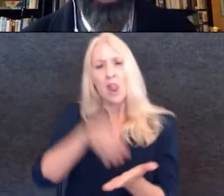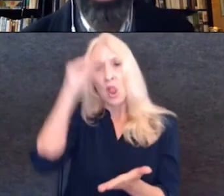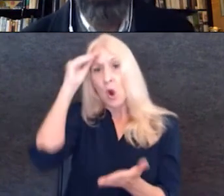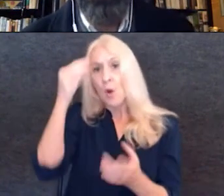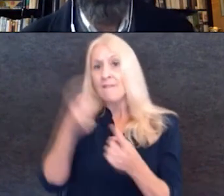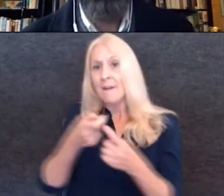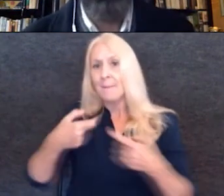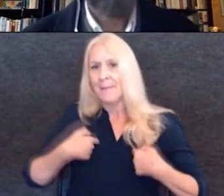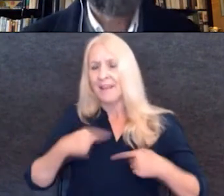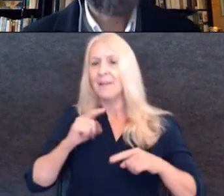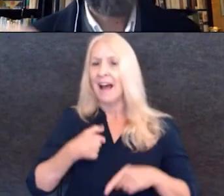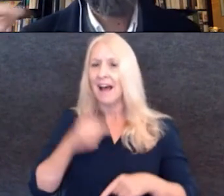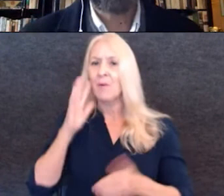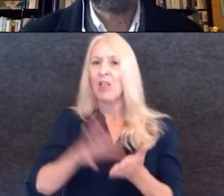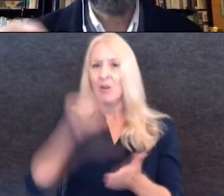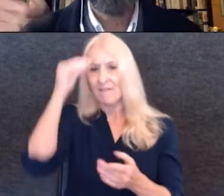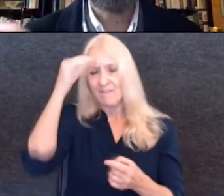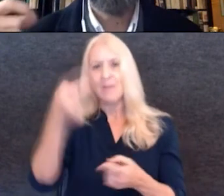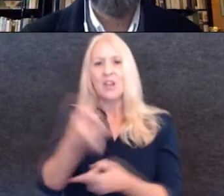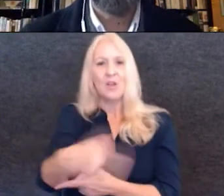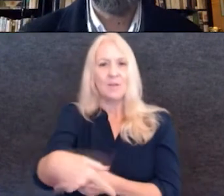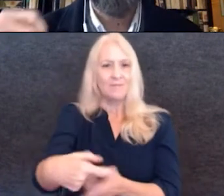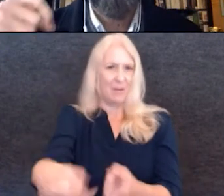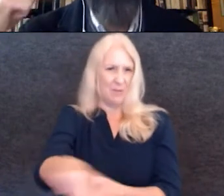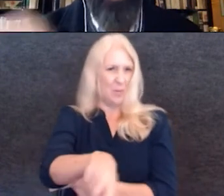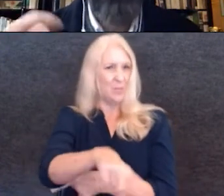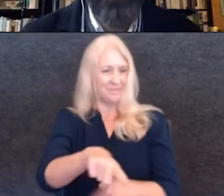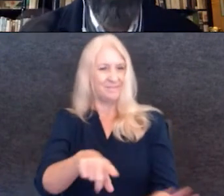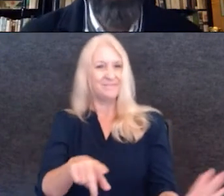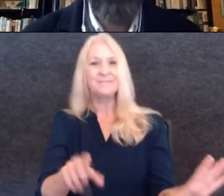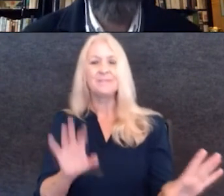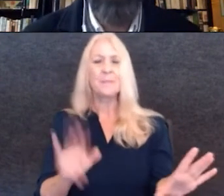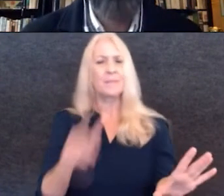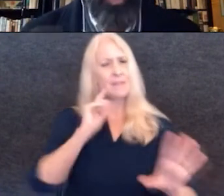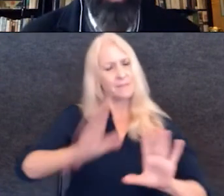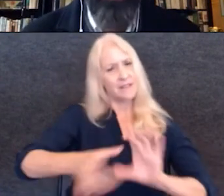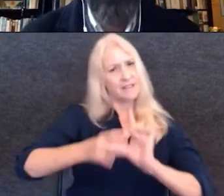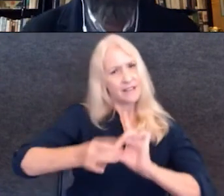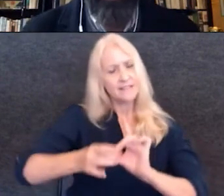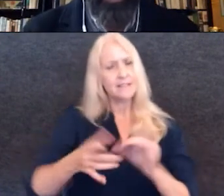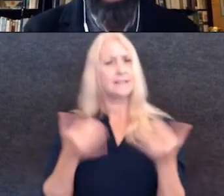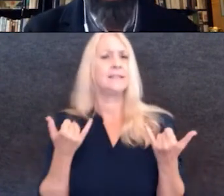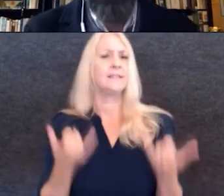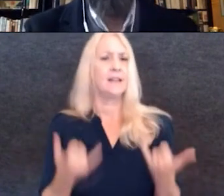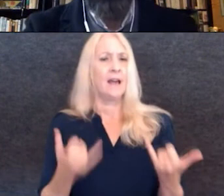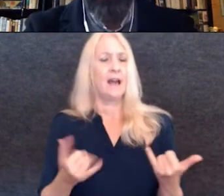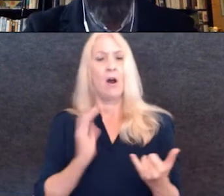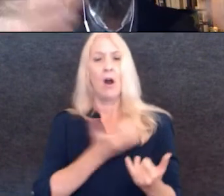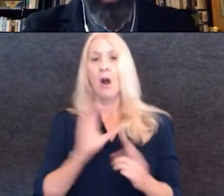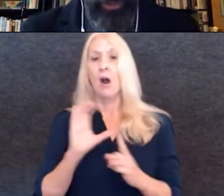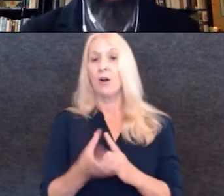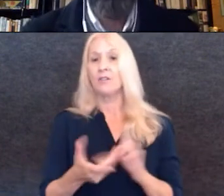lot from you. And I think that way to sort of being connected to the moment, in this moment in time, our culture, and by that I mean